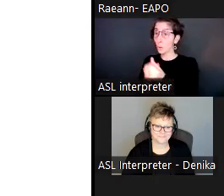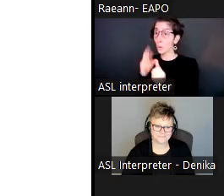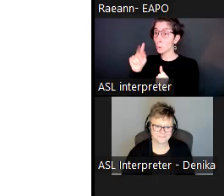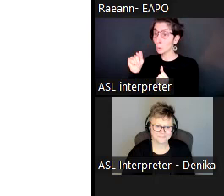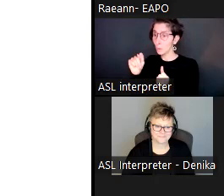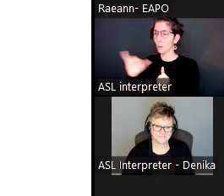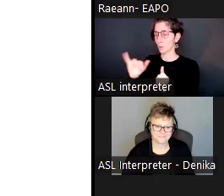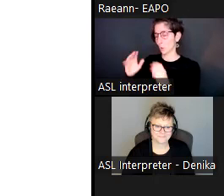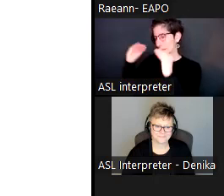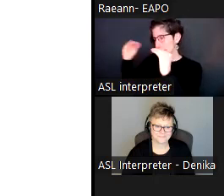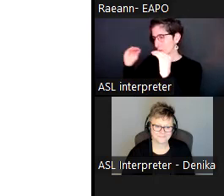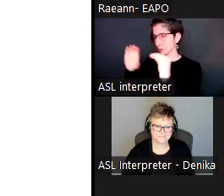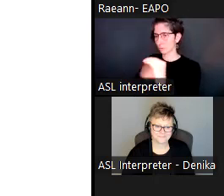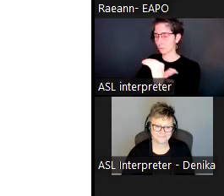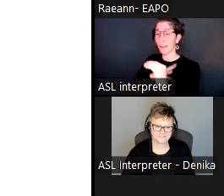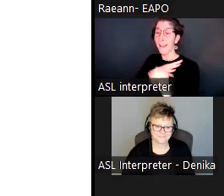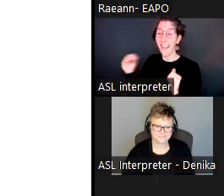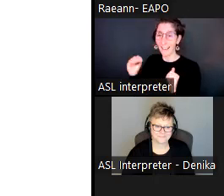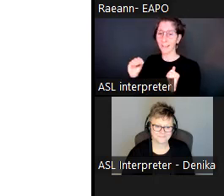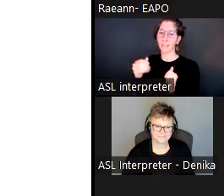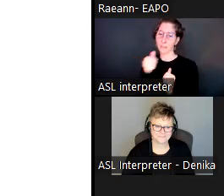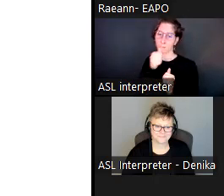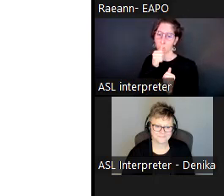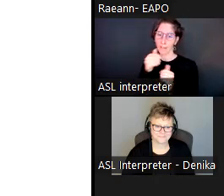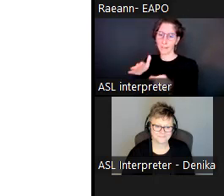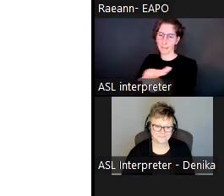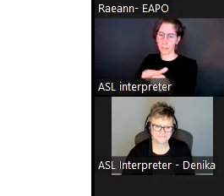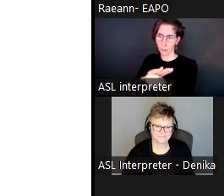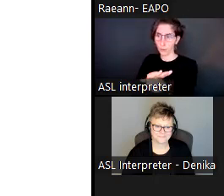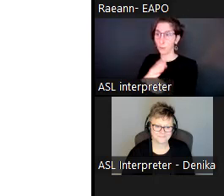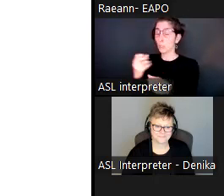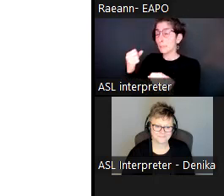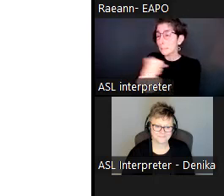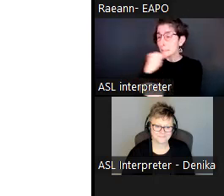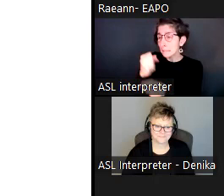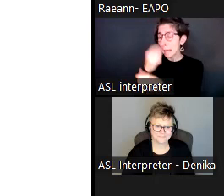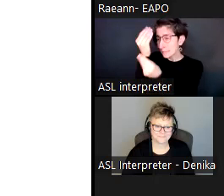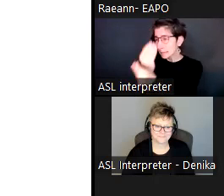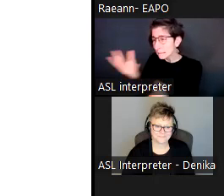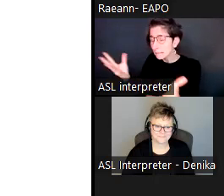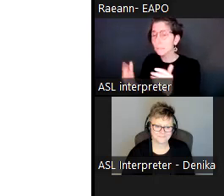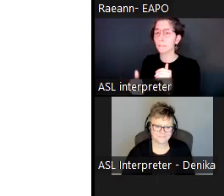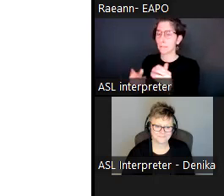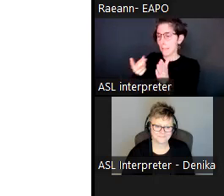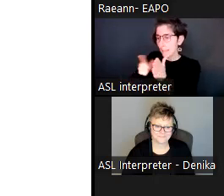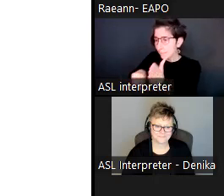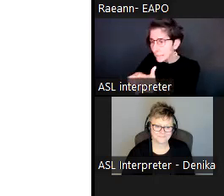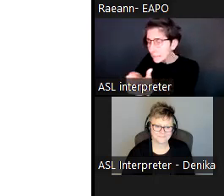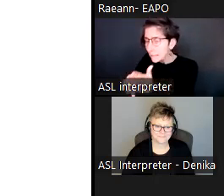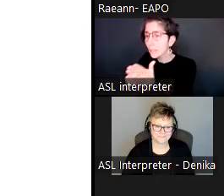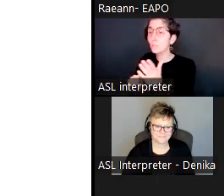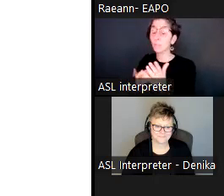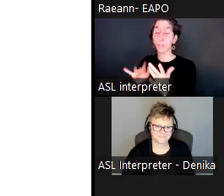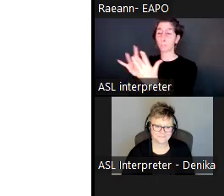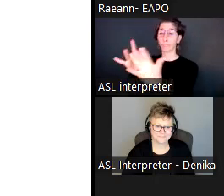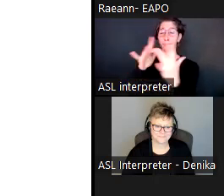and our private sector partners. They provide statistics and investigative packages. They do outreach